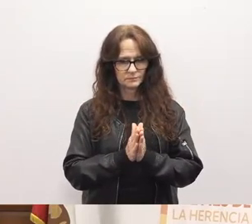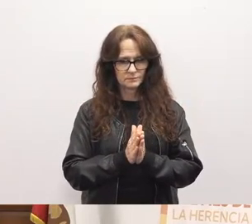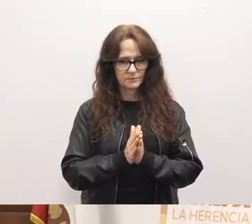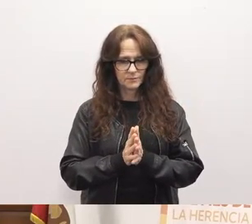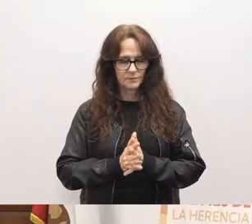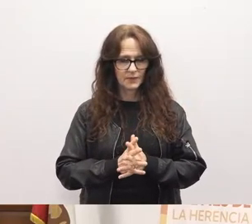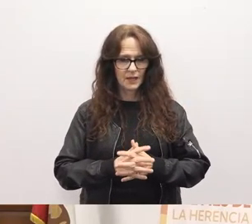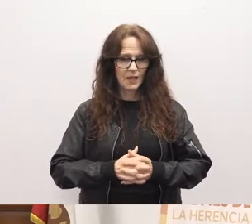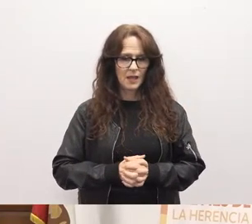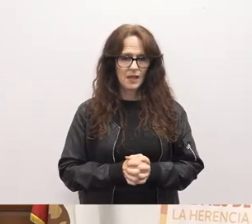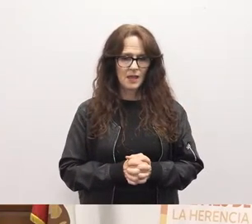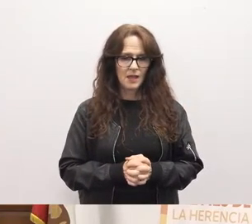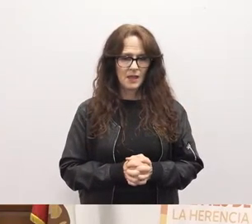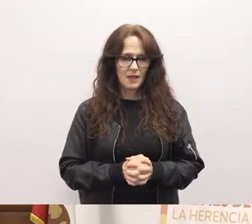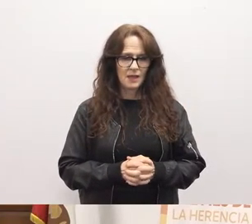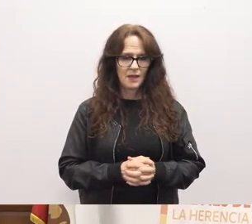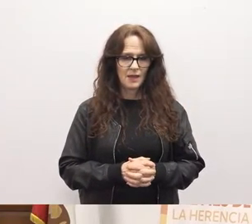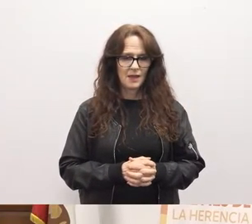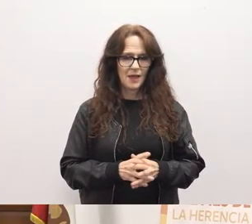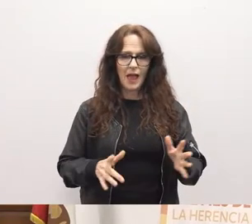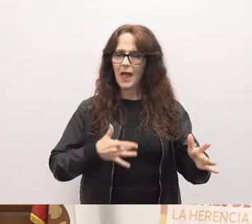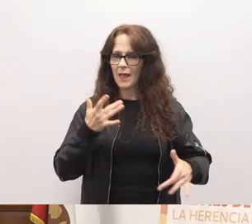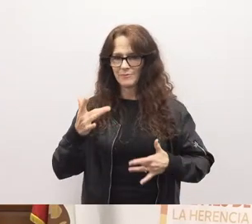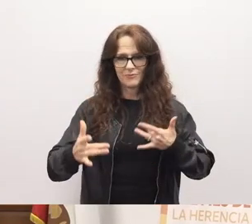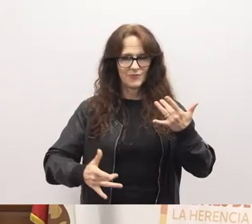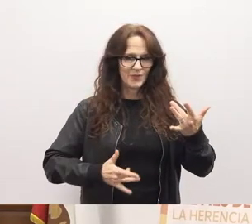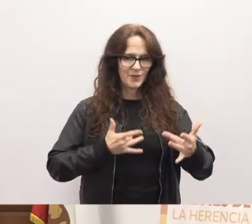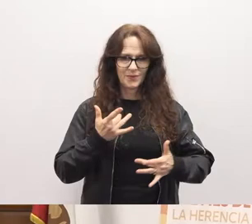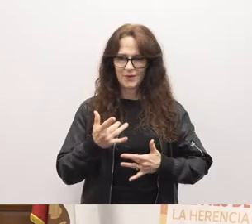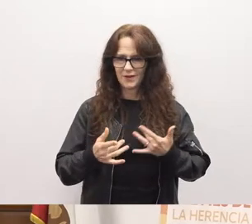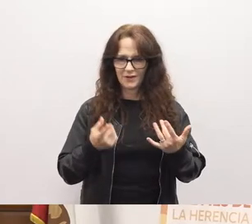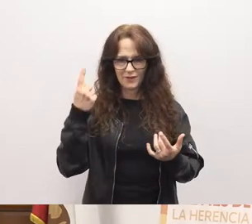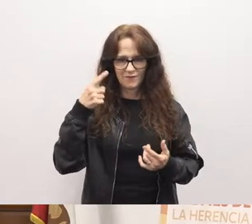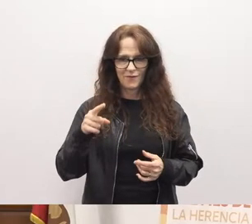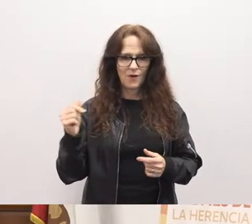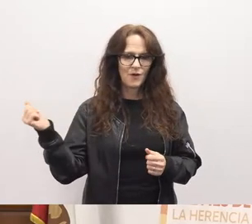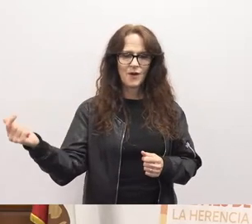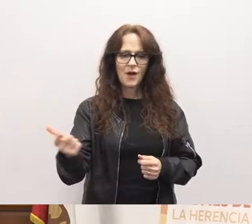And I could not be more thrilled for